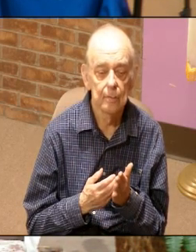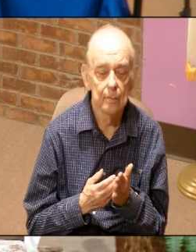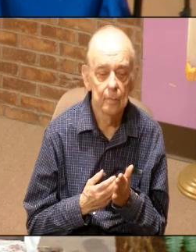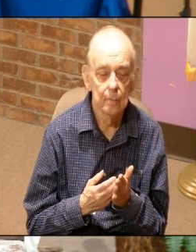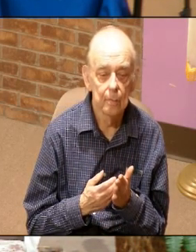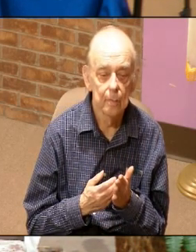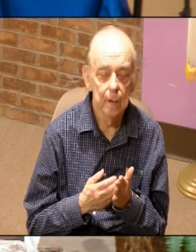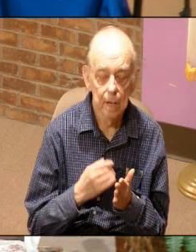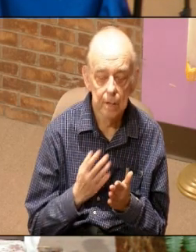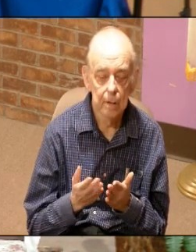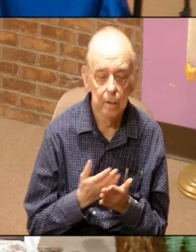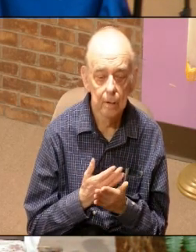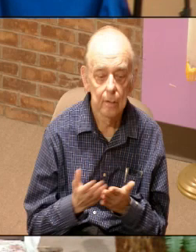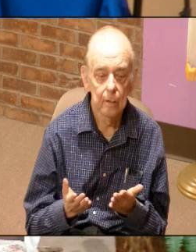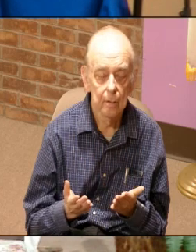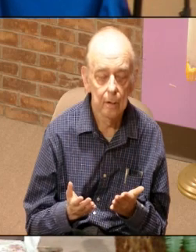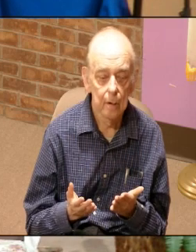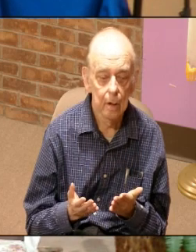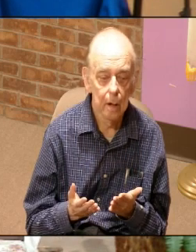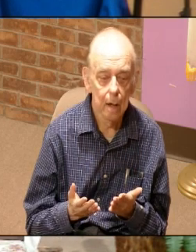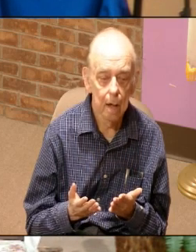but may I say to you as I cry